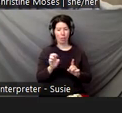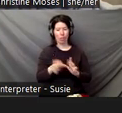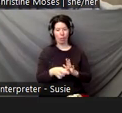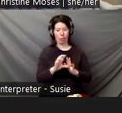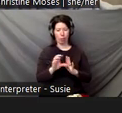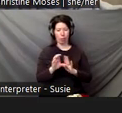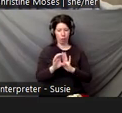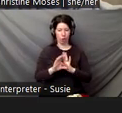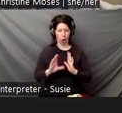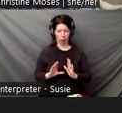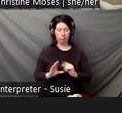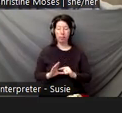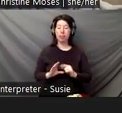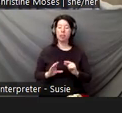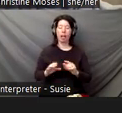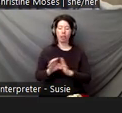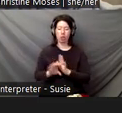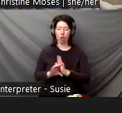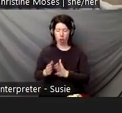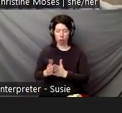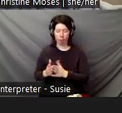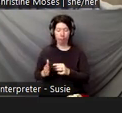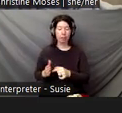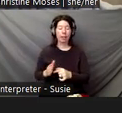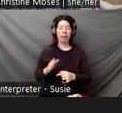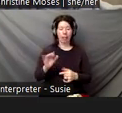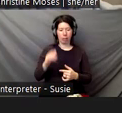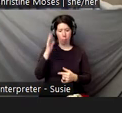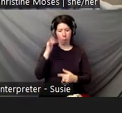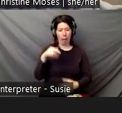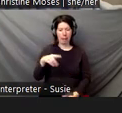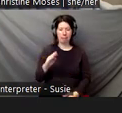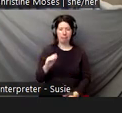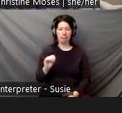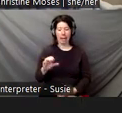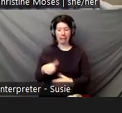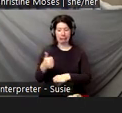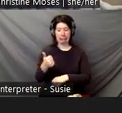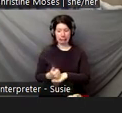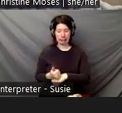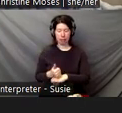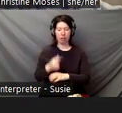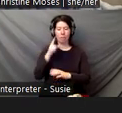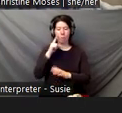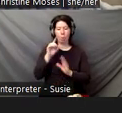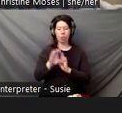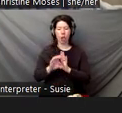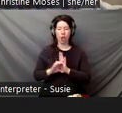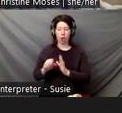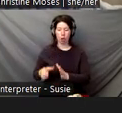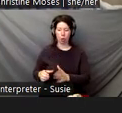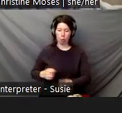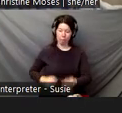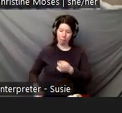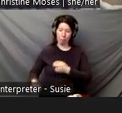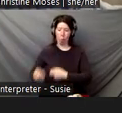that PBAC exists, and, you know, also with charter reform, we don't know what budget committees are going to look like for